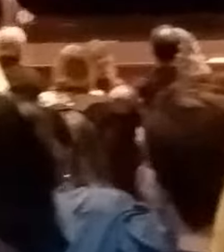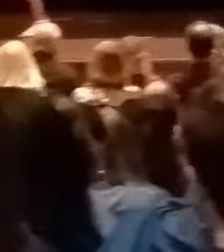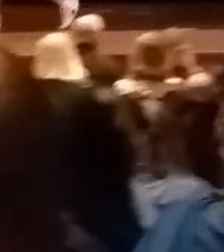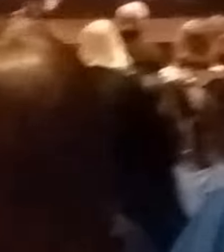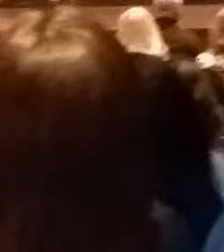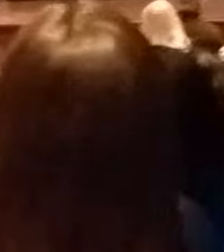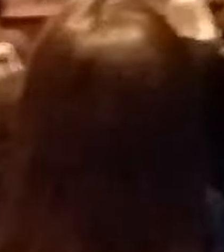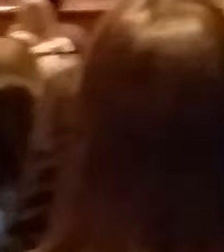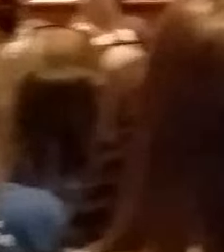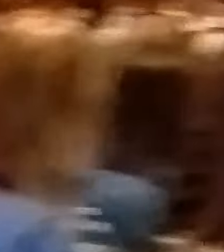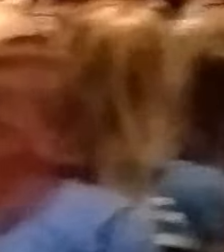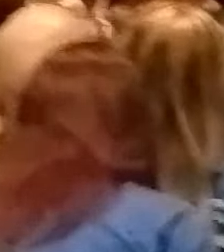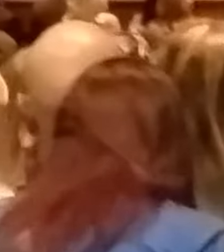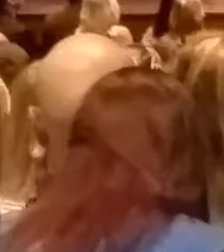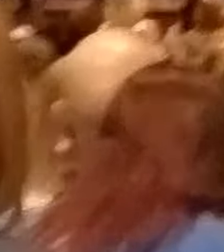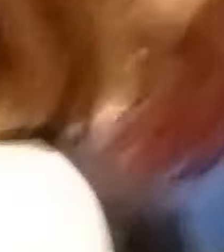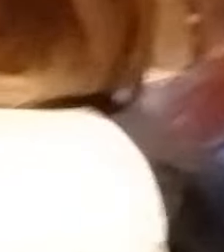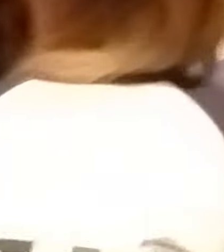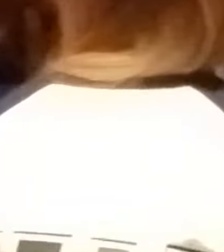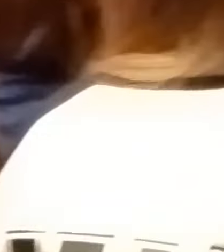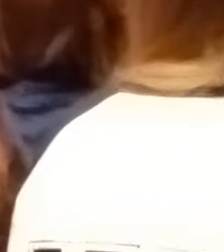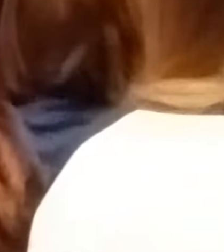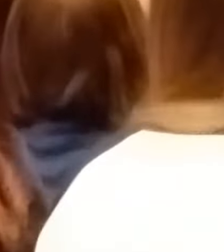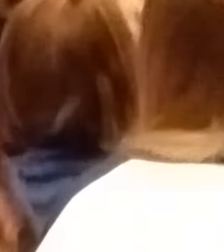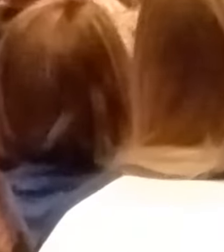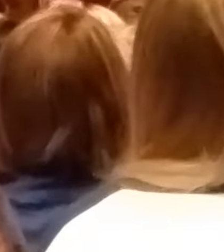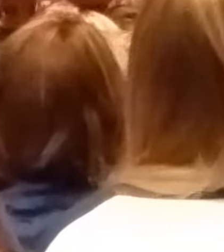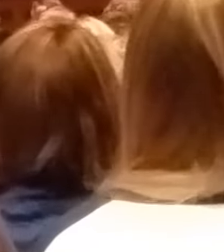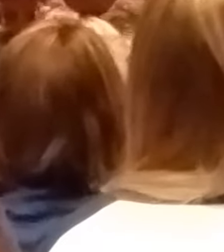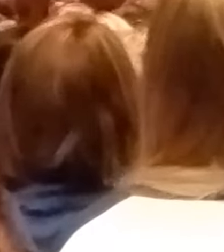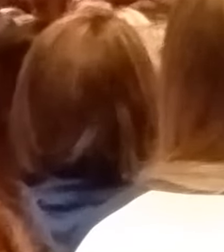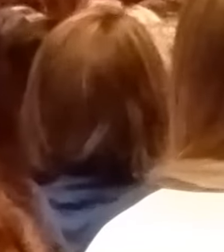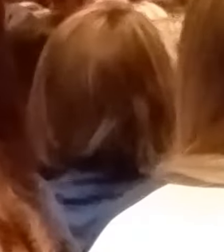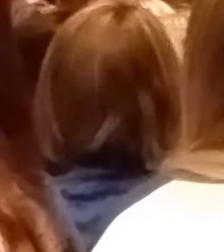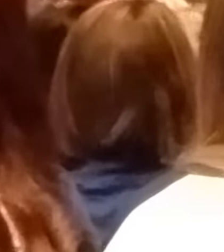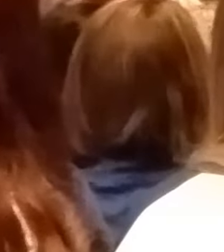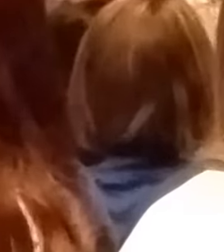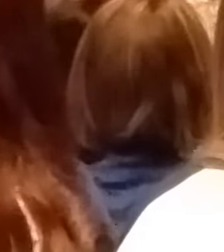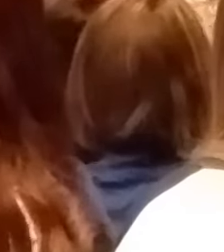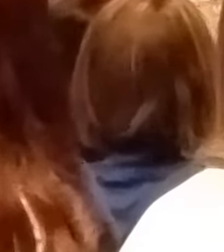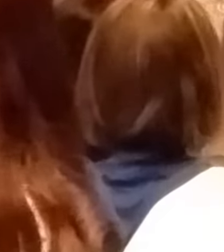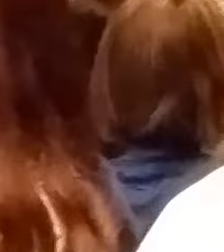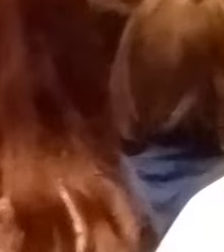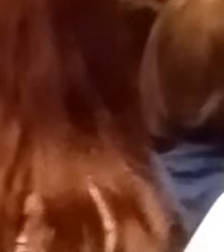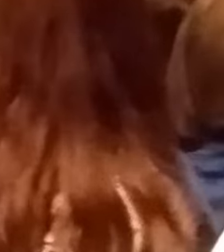Thank you.